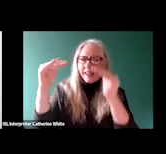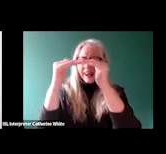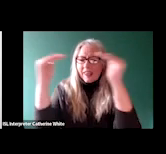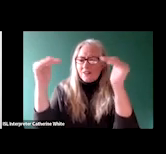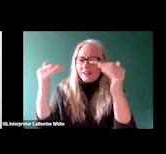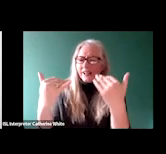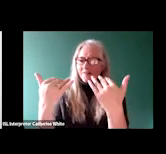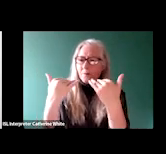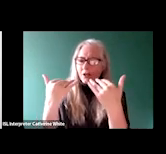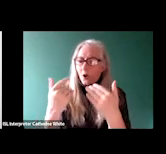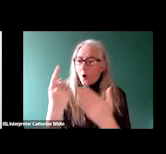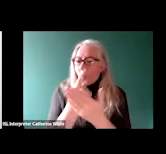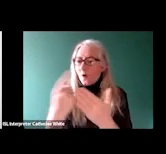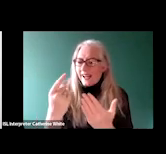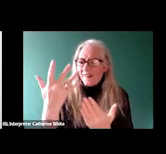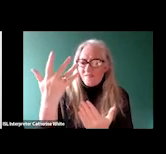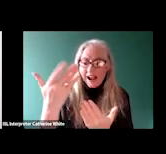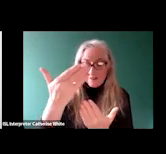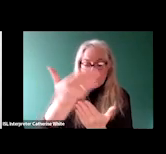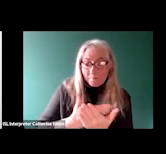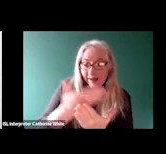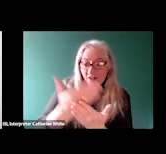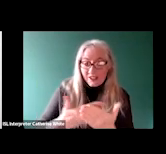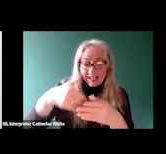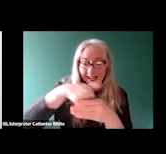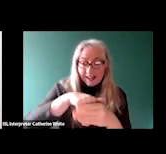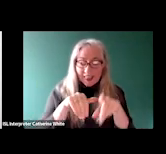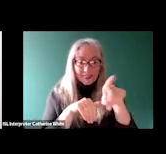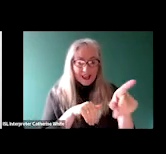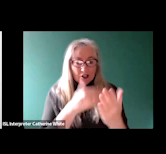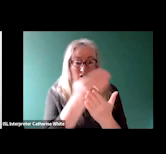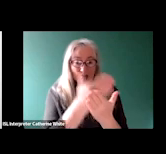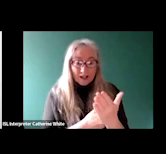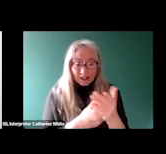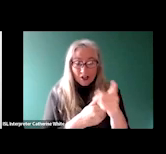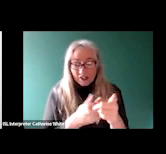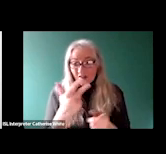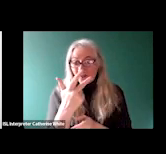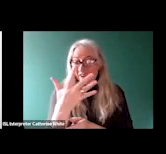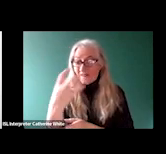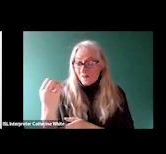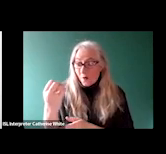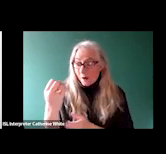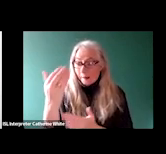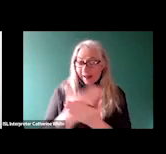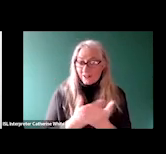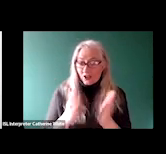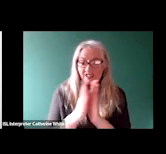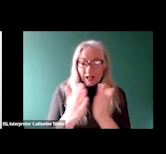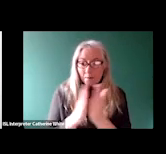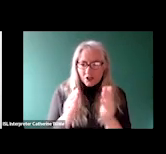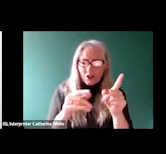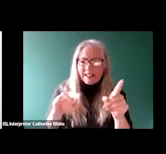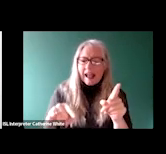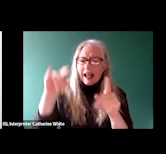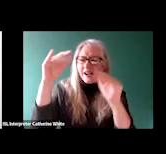It's really only 5 pages over the entire document, and this is a 350-page document or something. So it's very high level. It